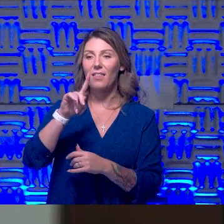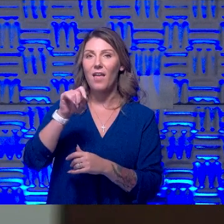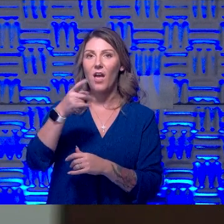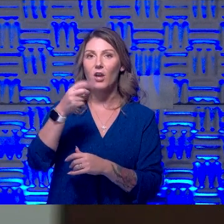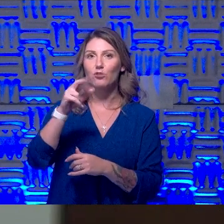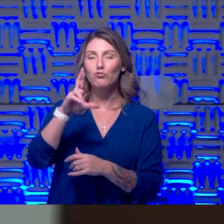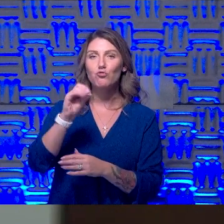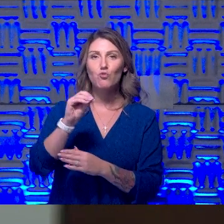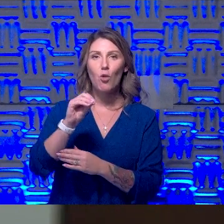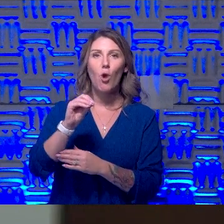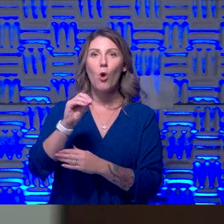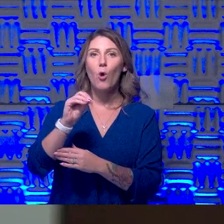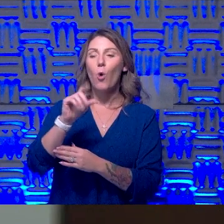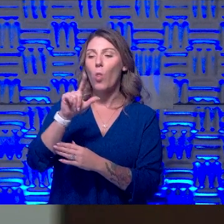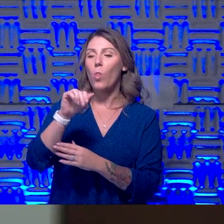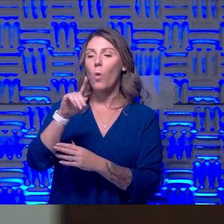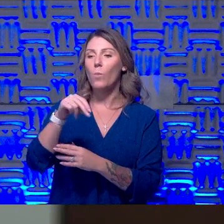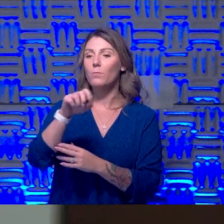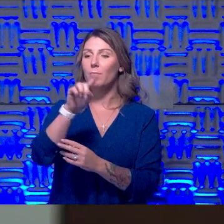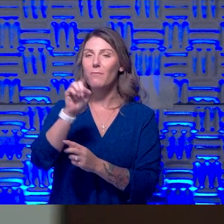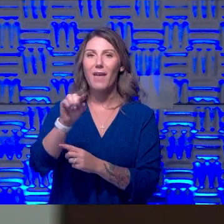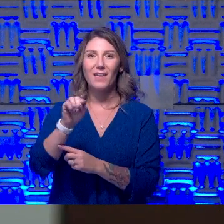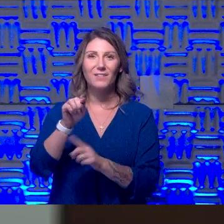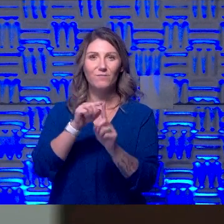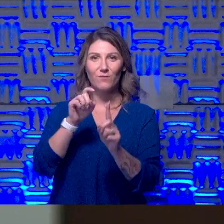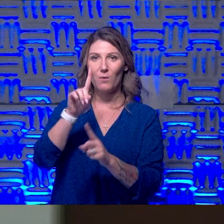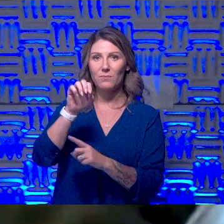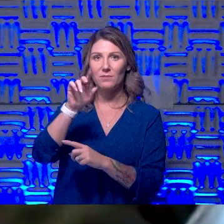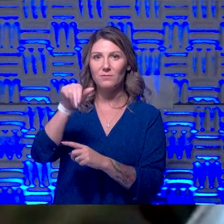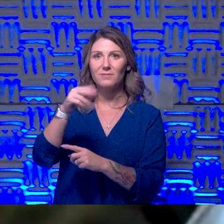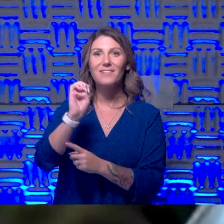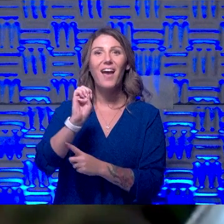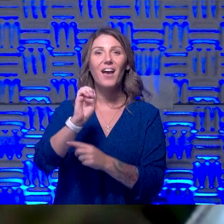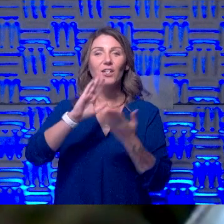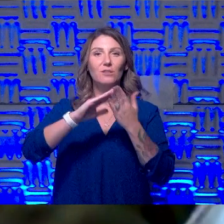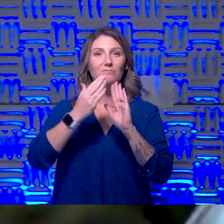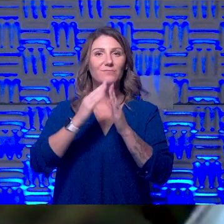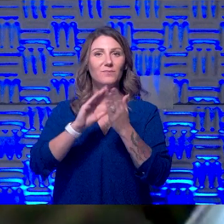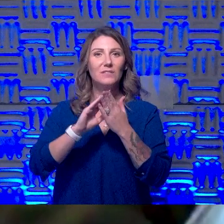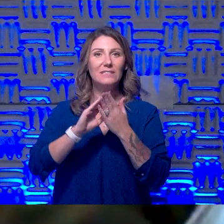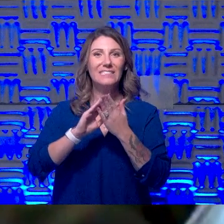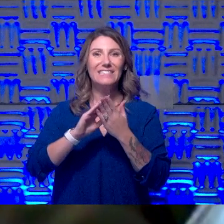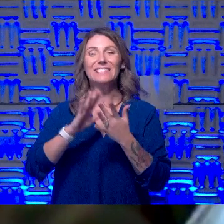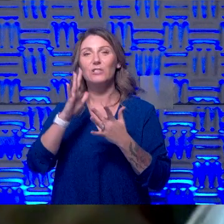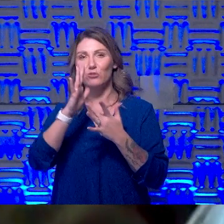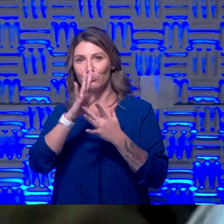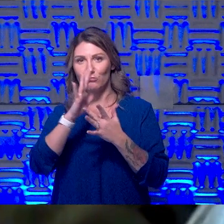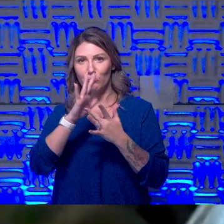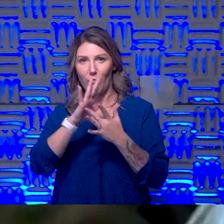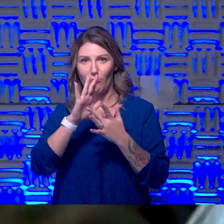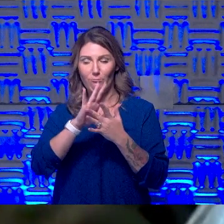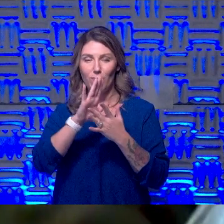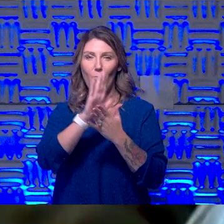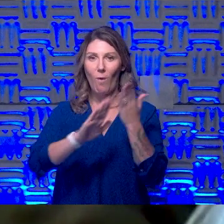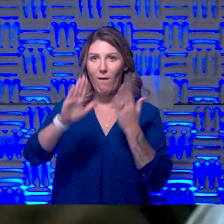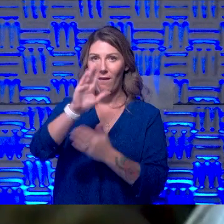Rangel-Lopez, and he's from Dodge City. He's a sophomore in college at KU,